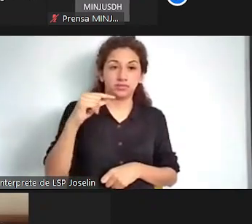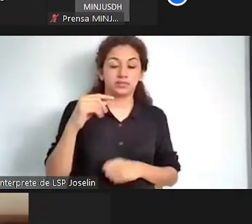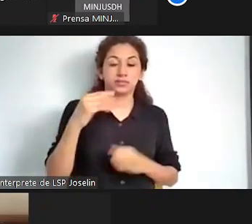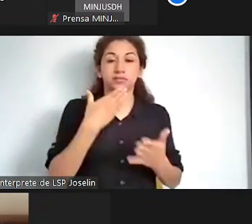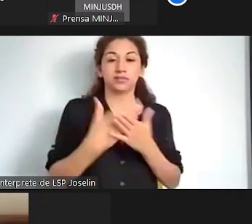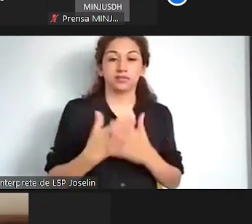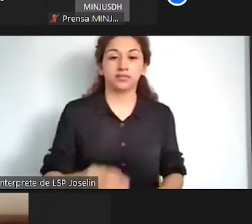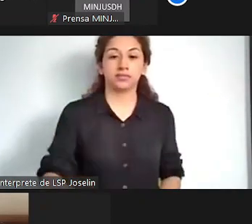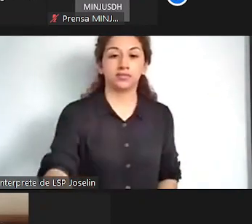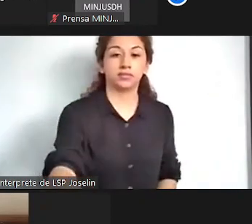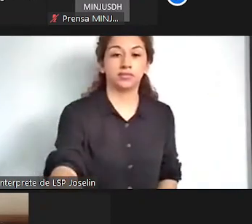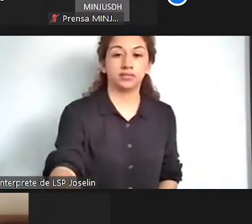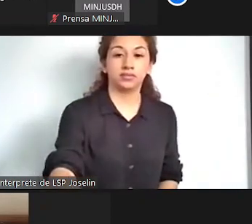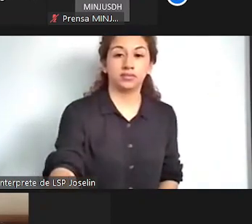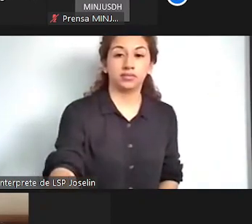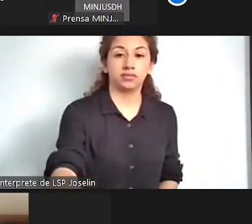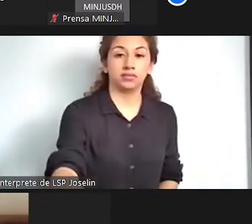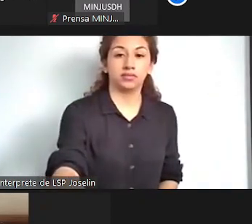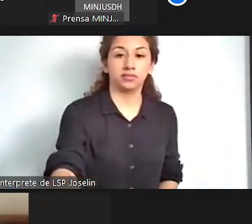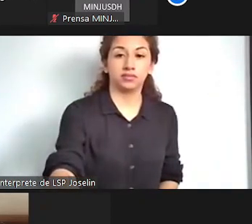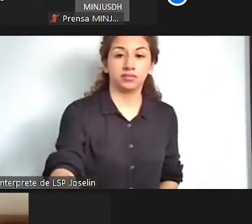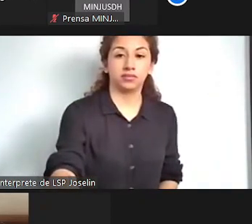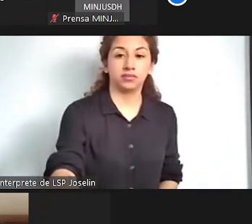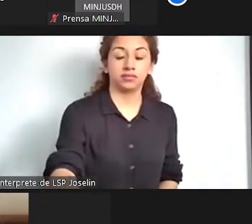the union